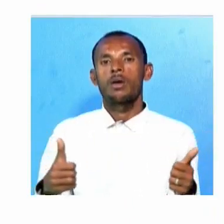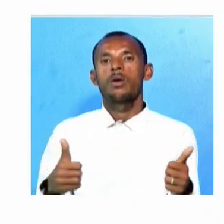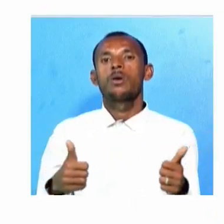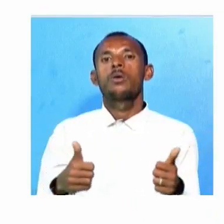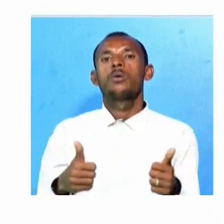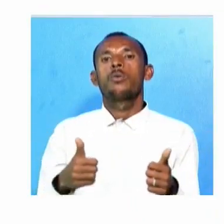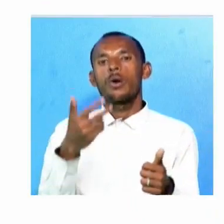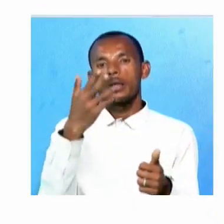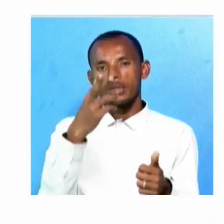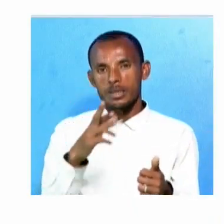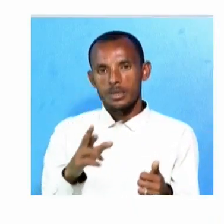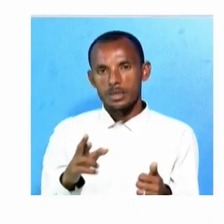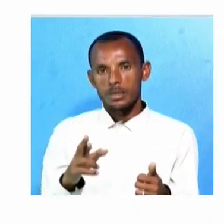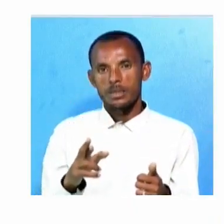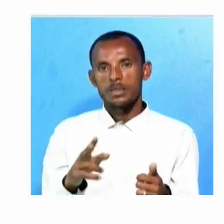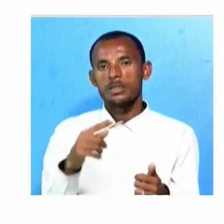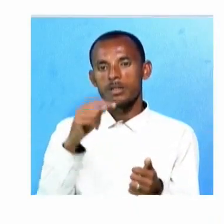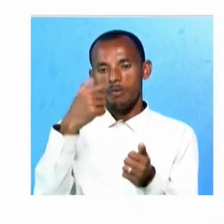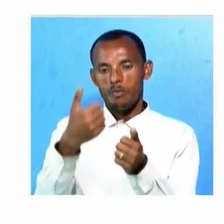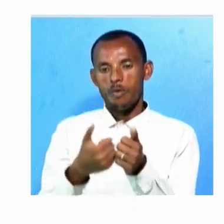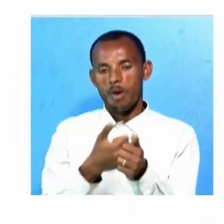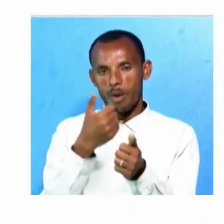whether